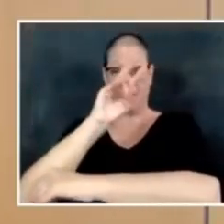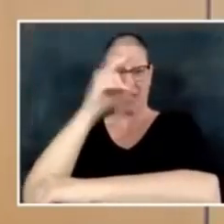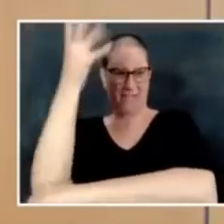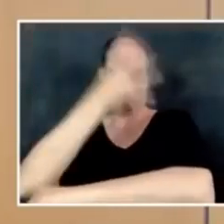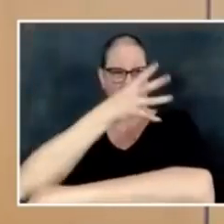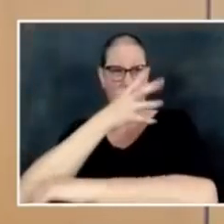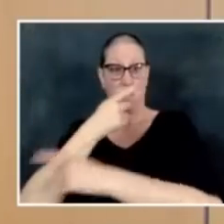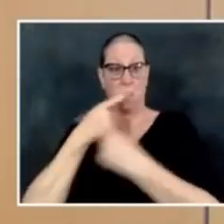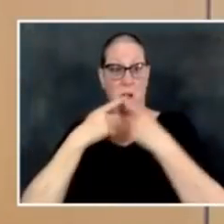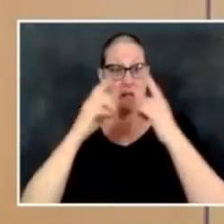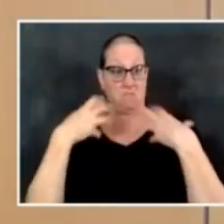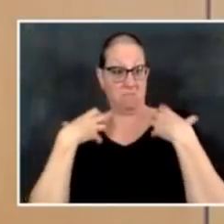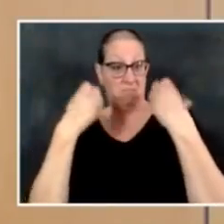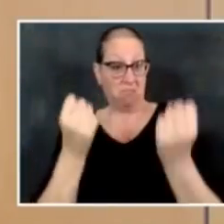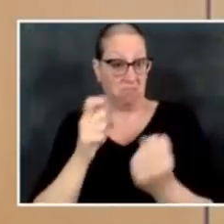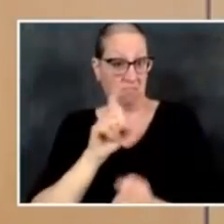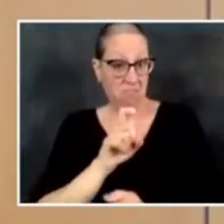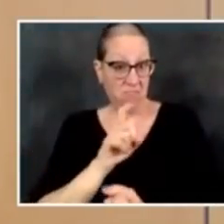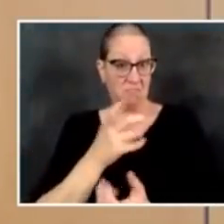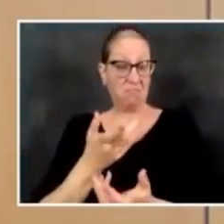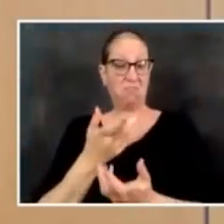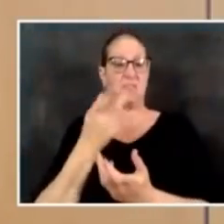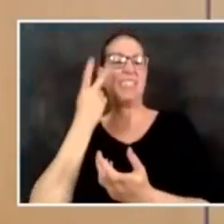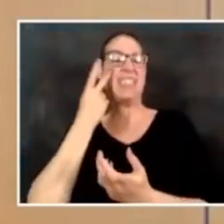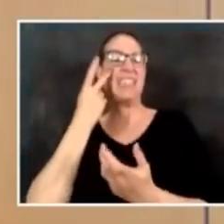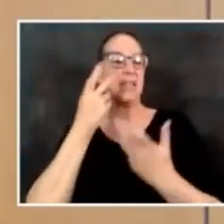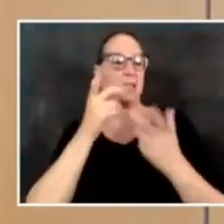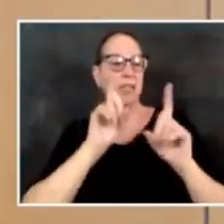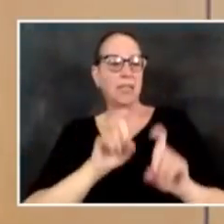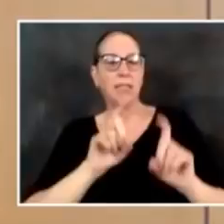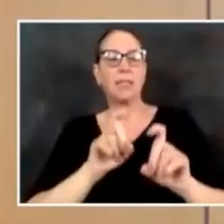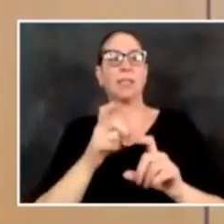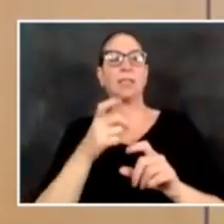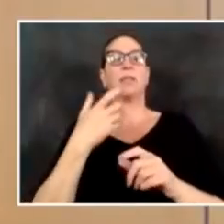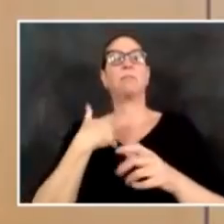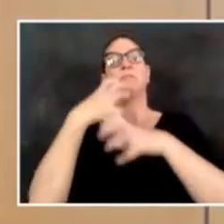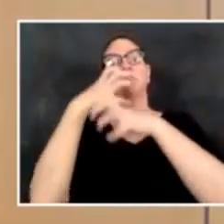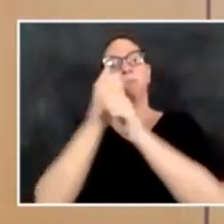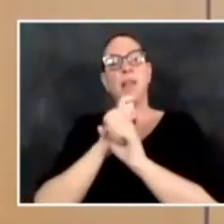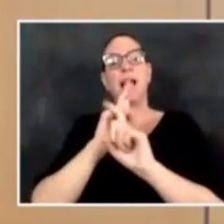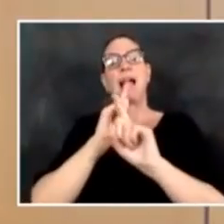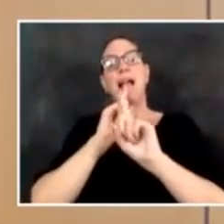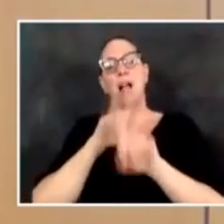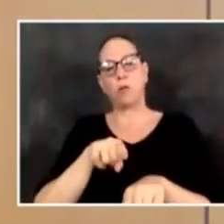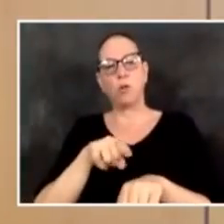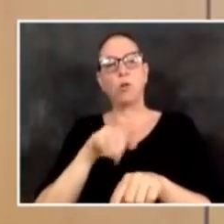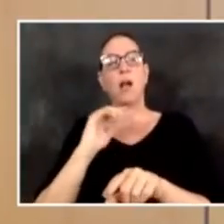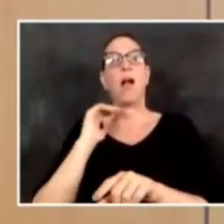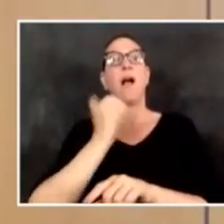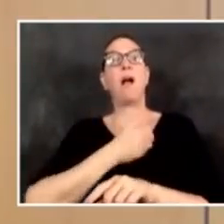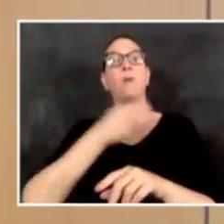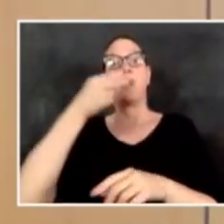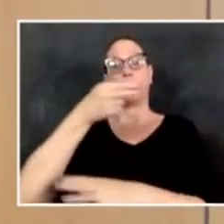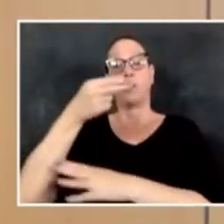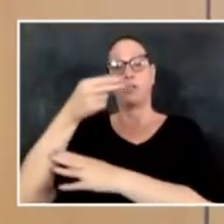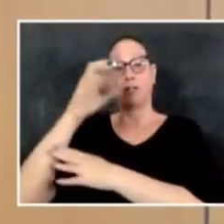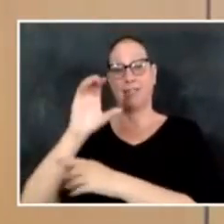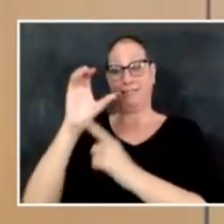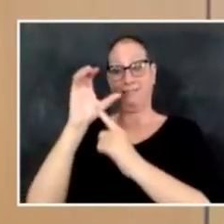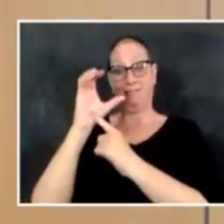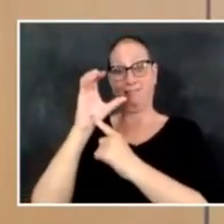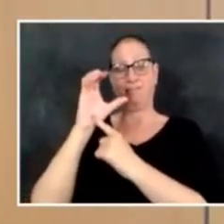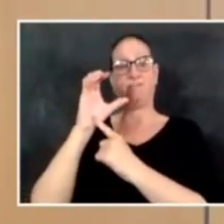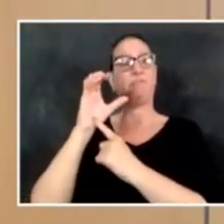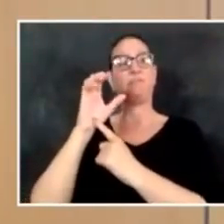a very robust public healthcare delivery system, with H&H being a leader, and they most